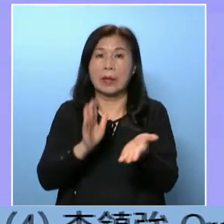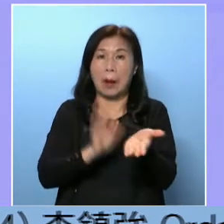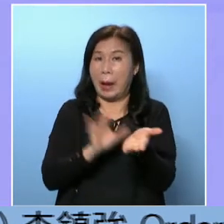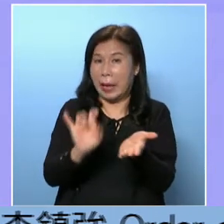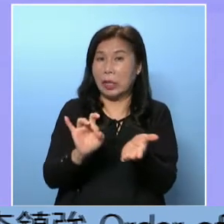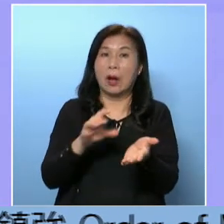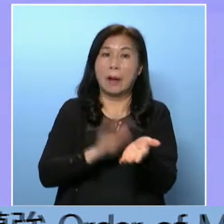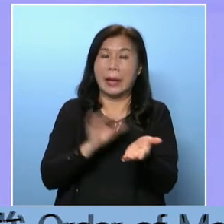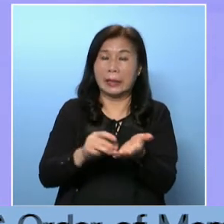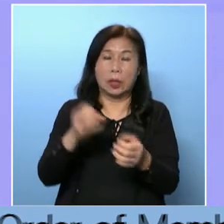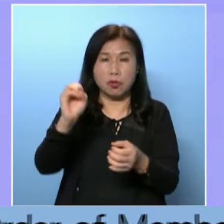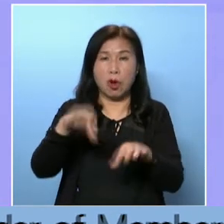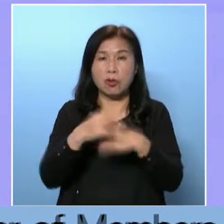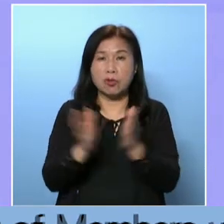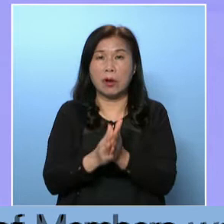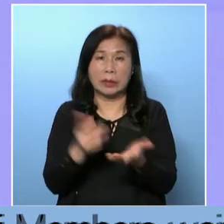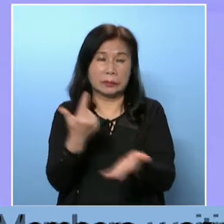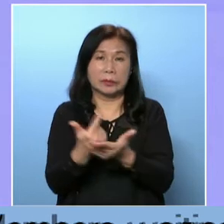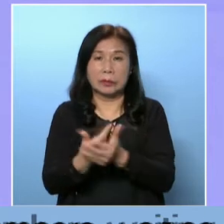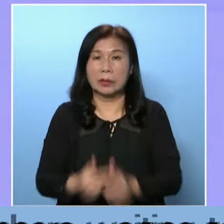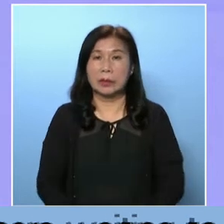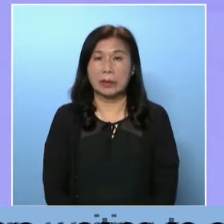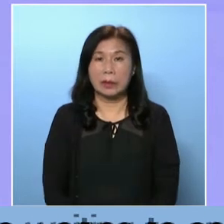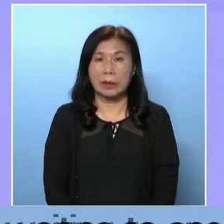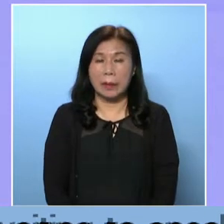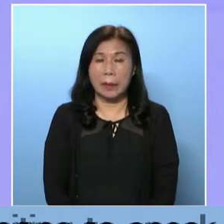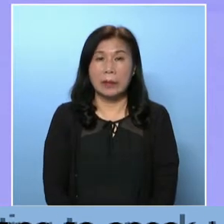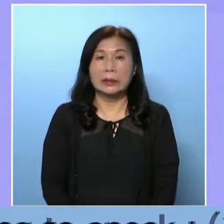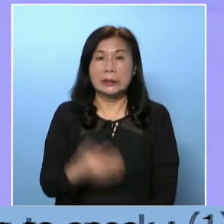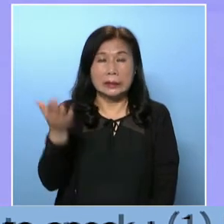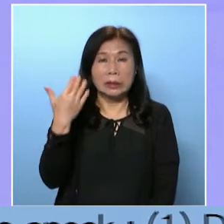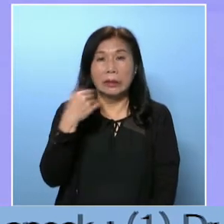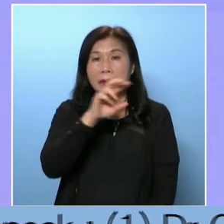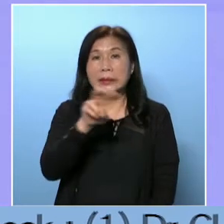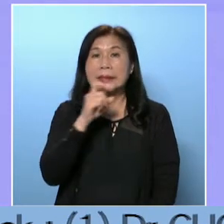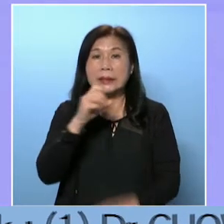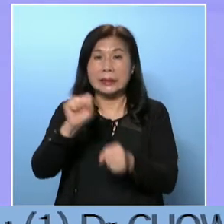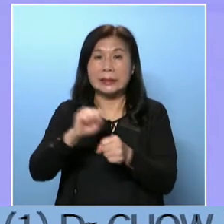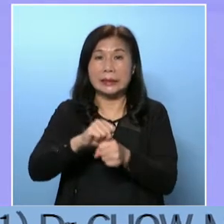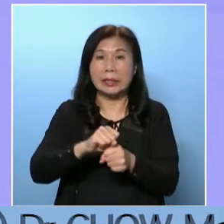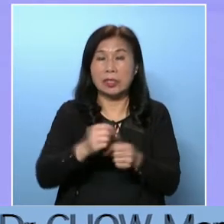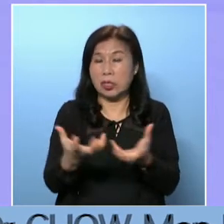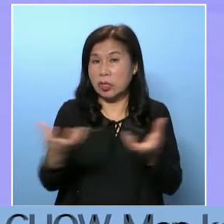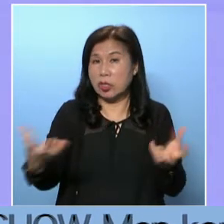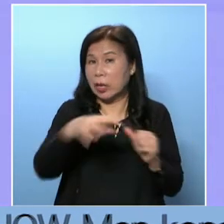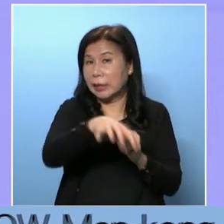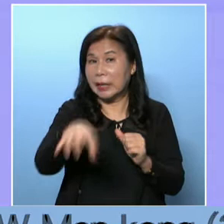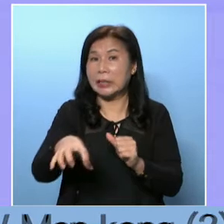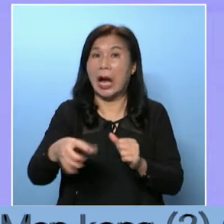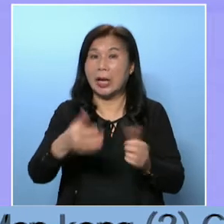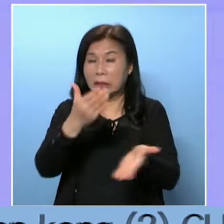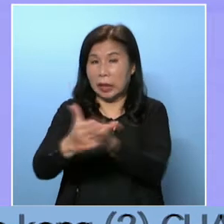not adopting the innovation technology required. Now, we need